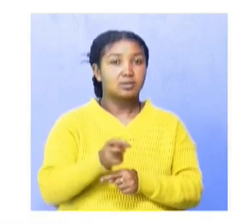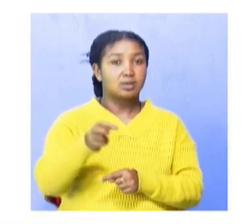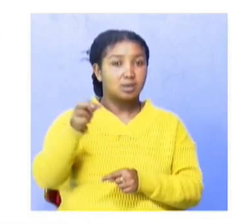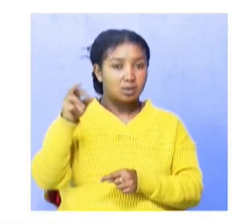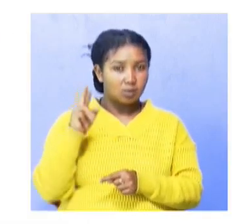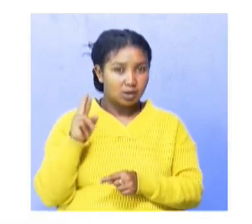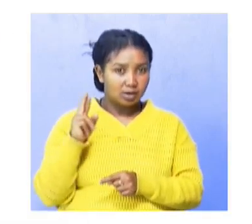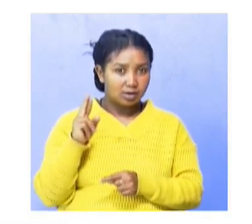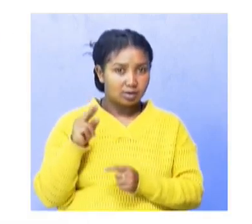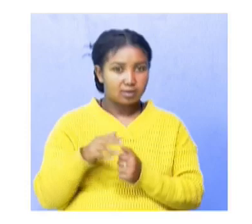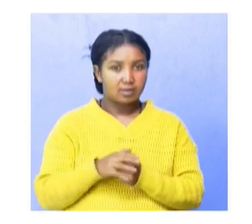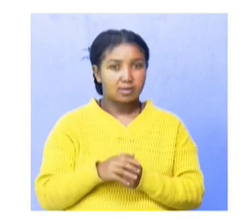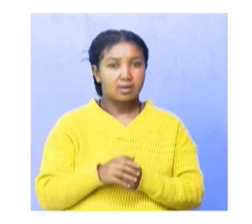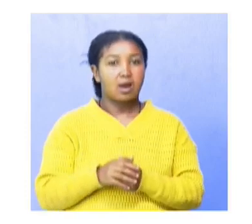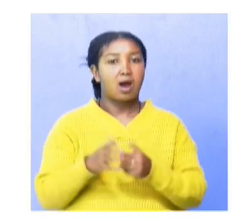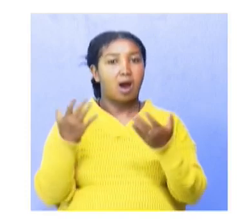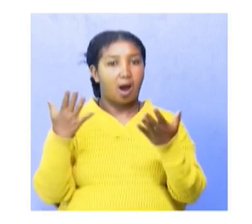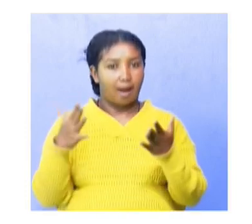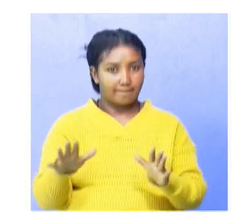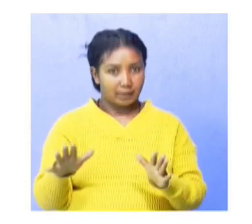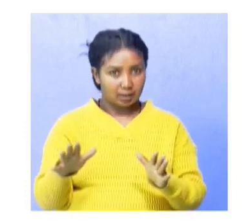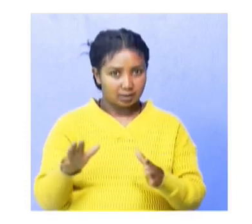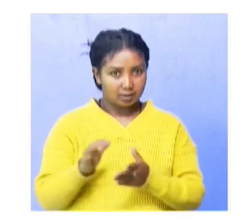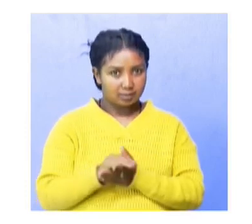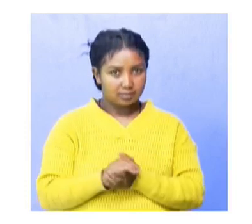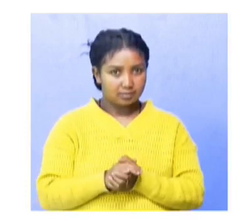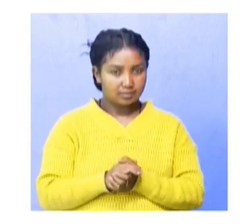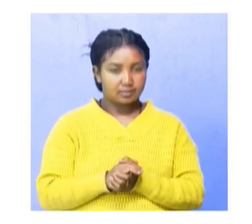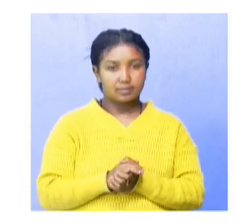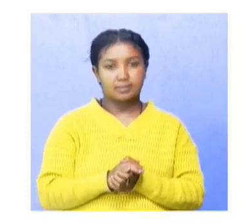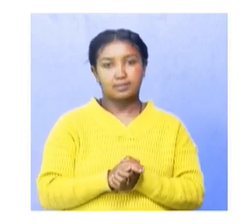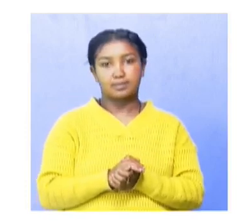were happening